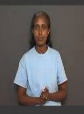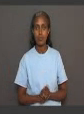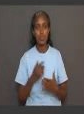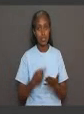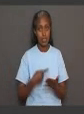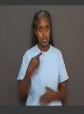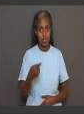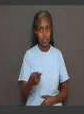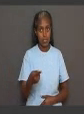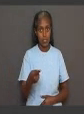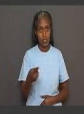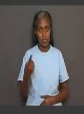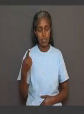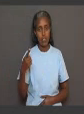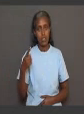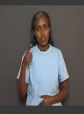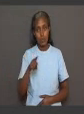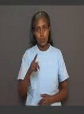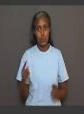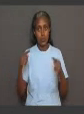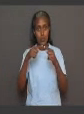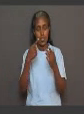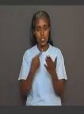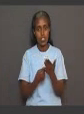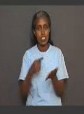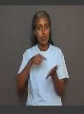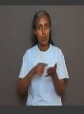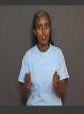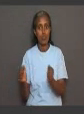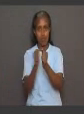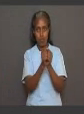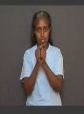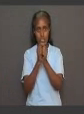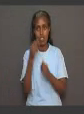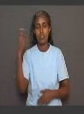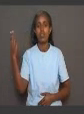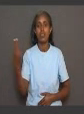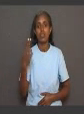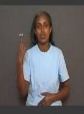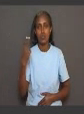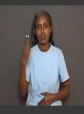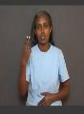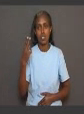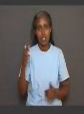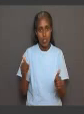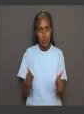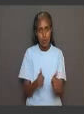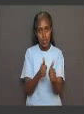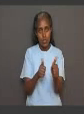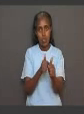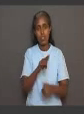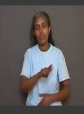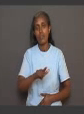Then you join these points together by using consecutive